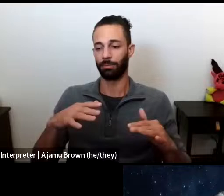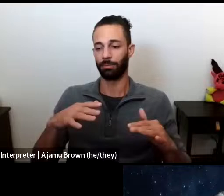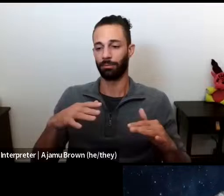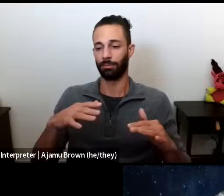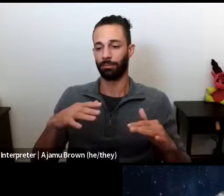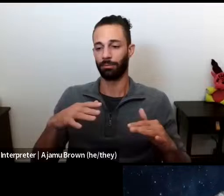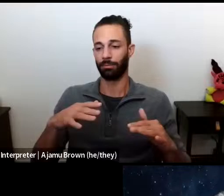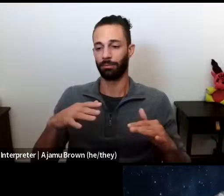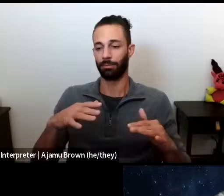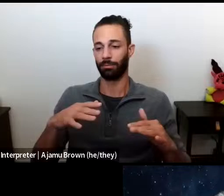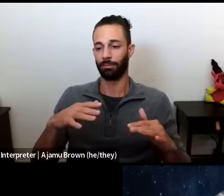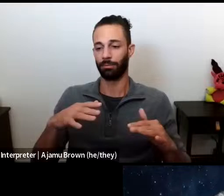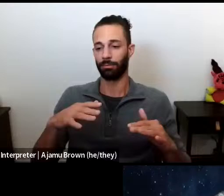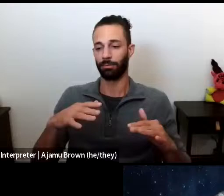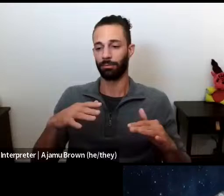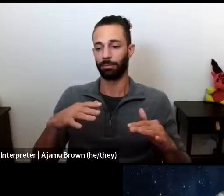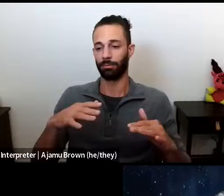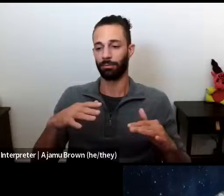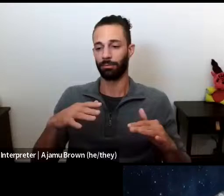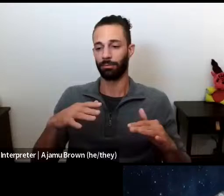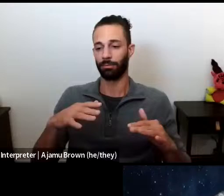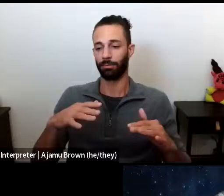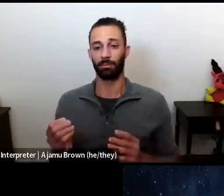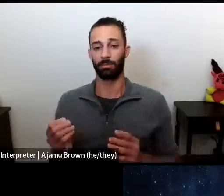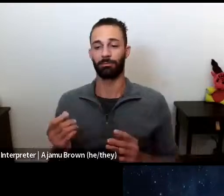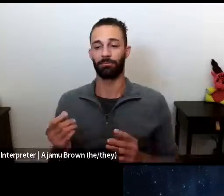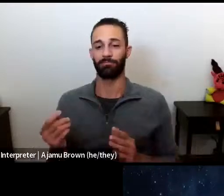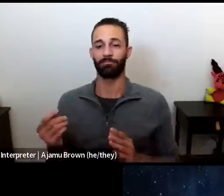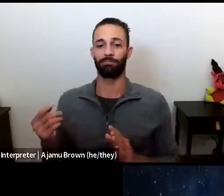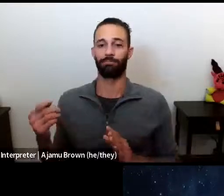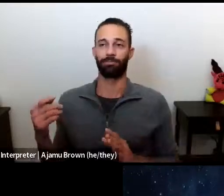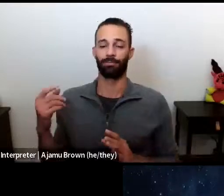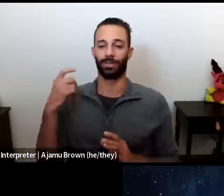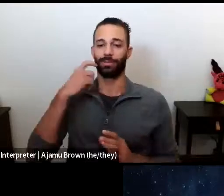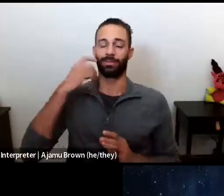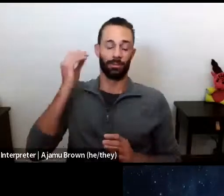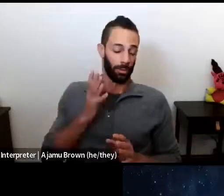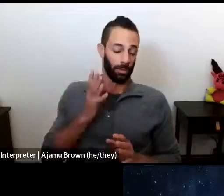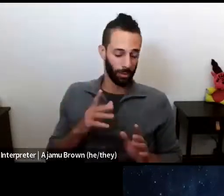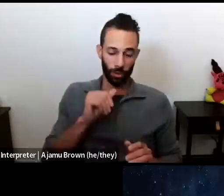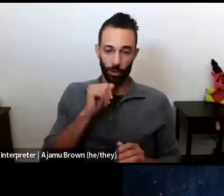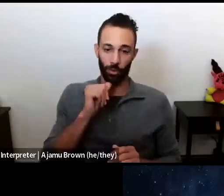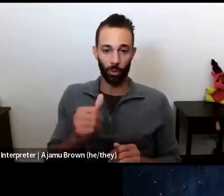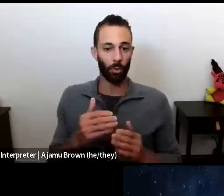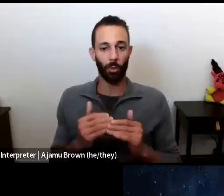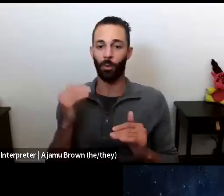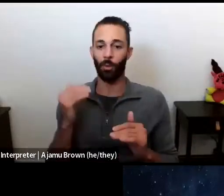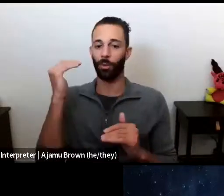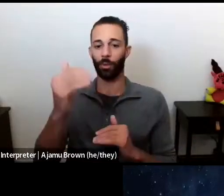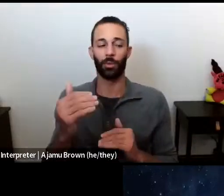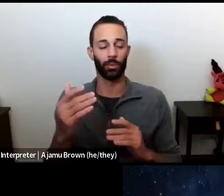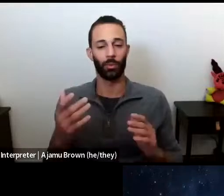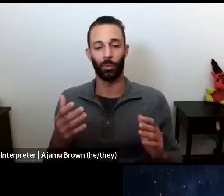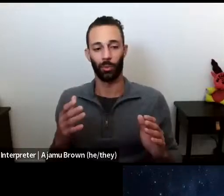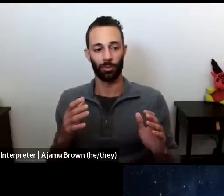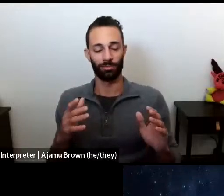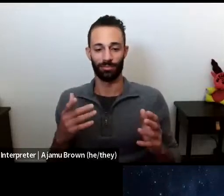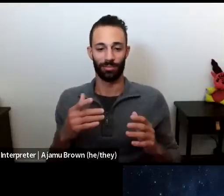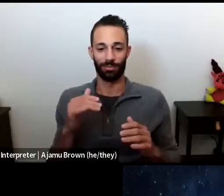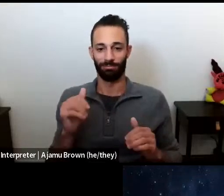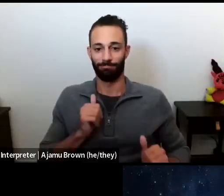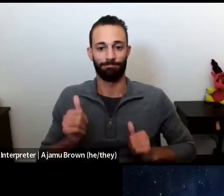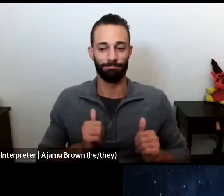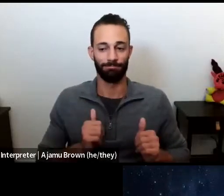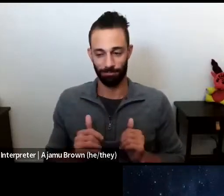There's a little message that came through that's don't be too pushy though. I don't know who that's for. I really don't